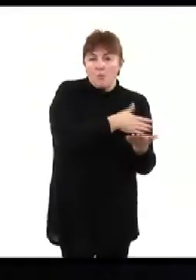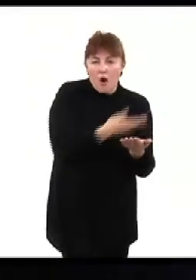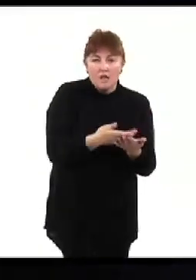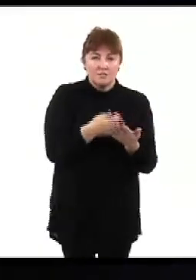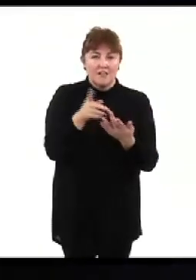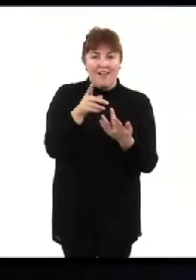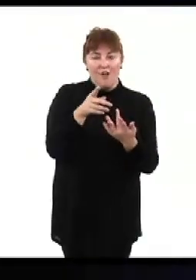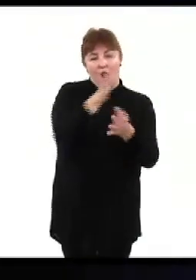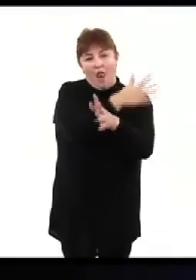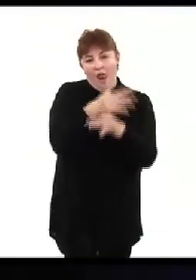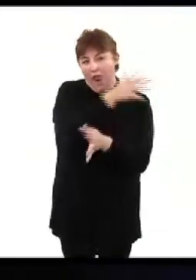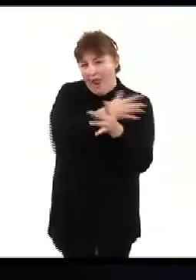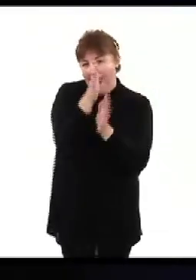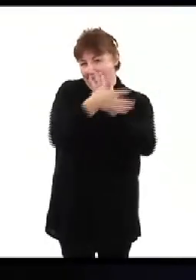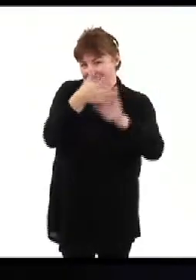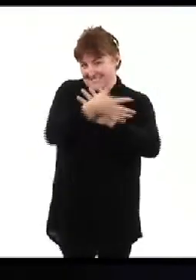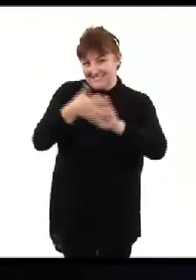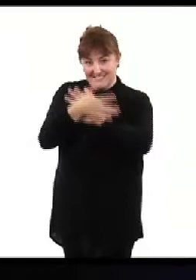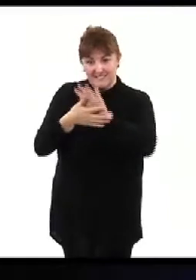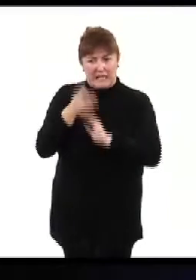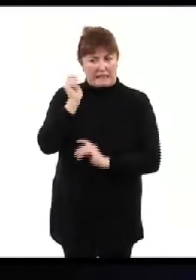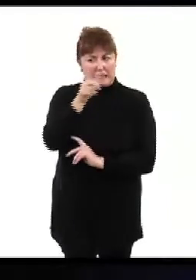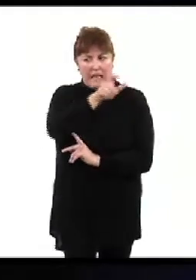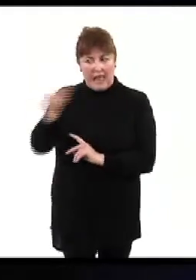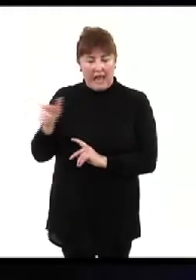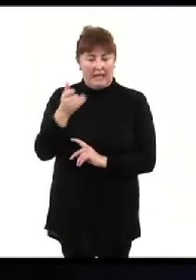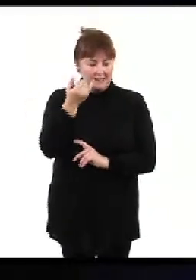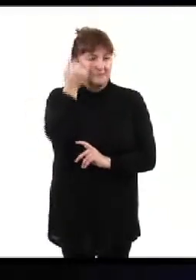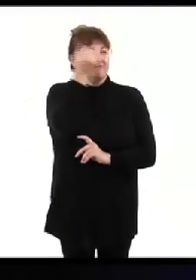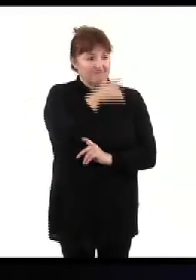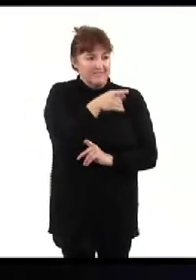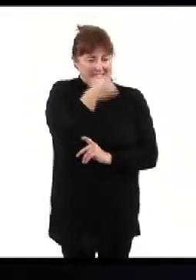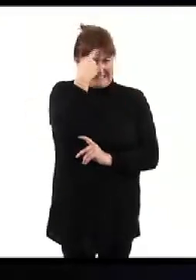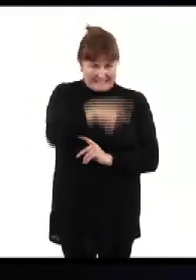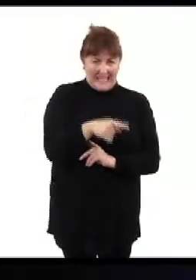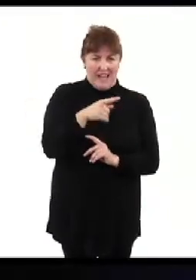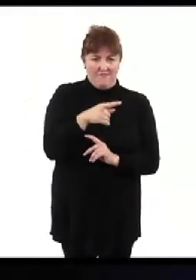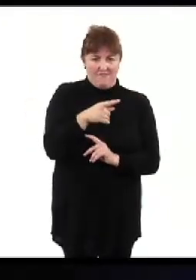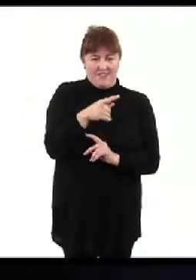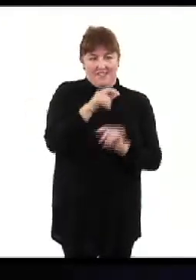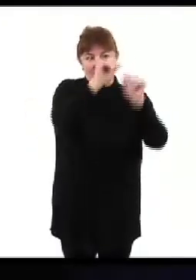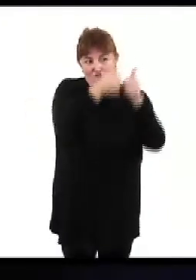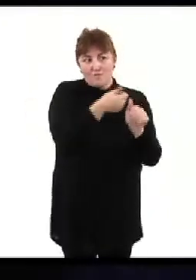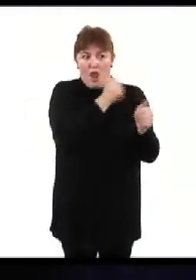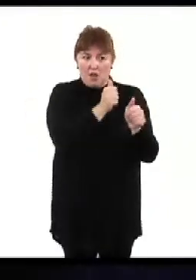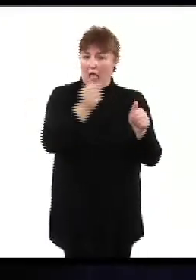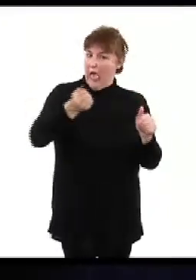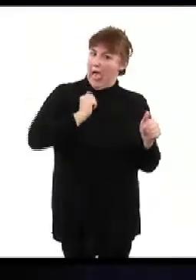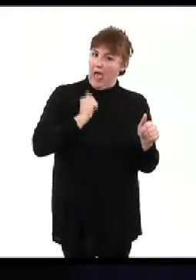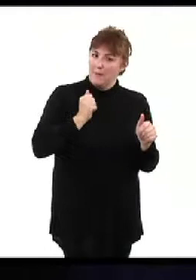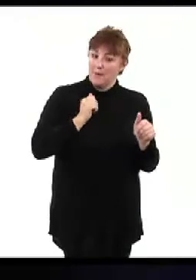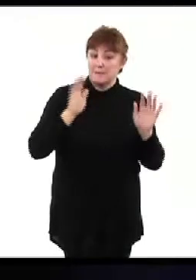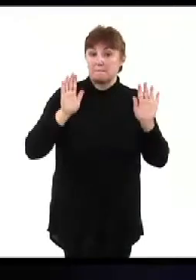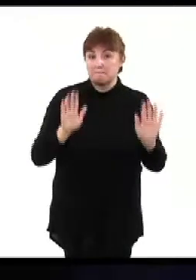them. But in some ways, it's the most skilled signers who are able to draw on that iconicity the